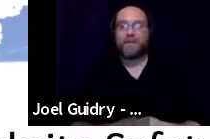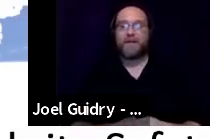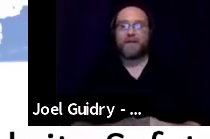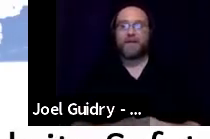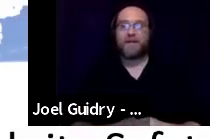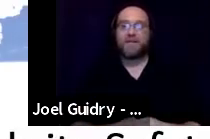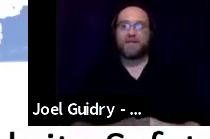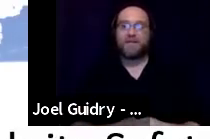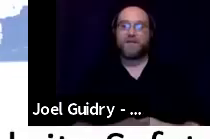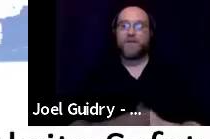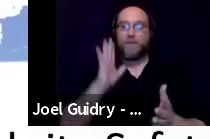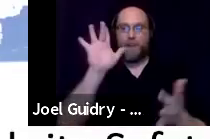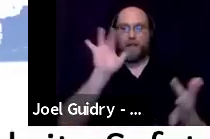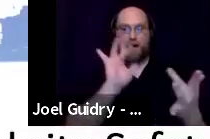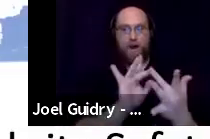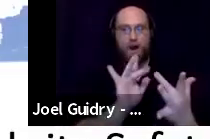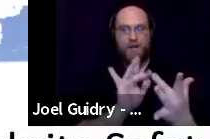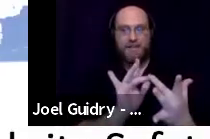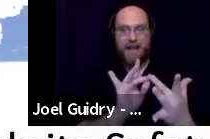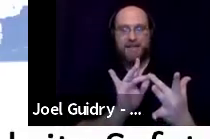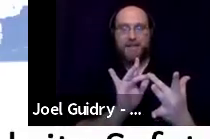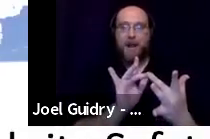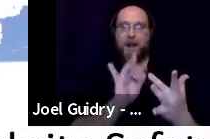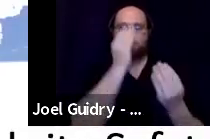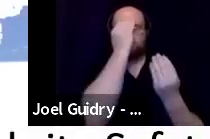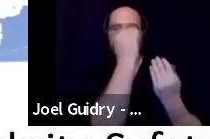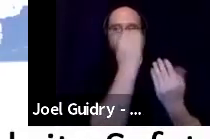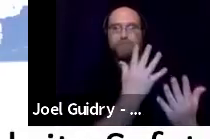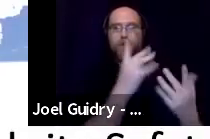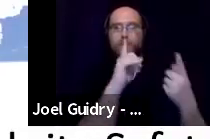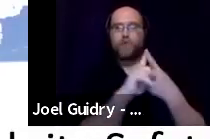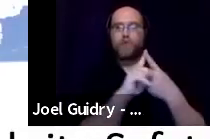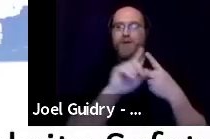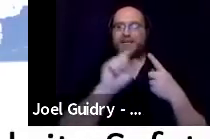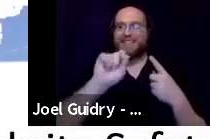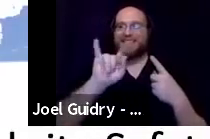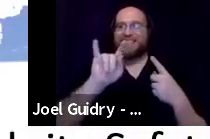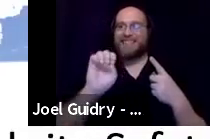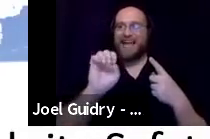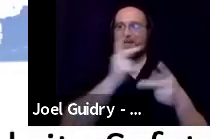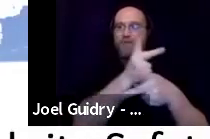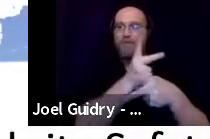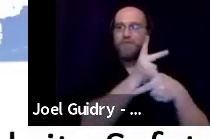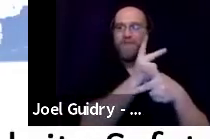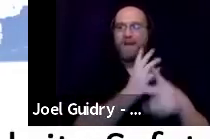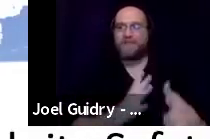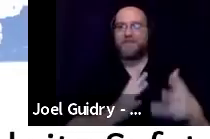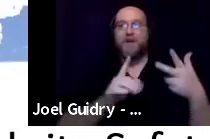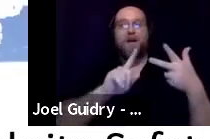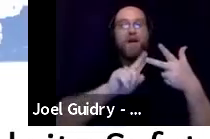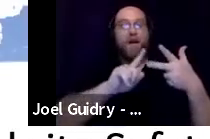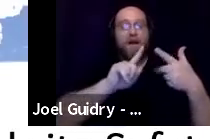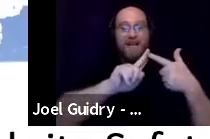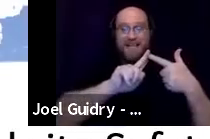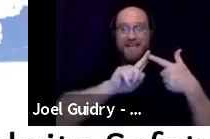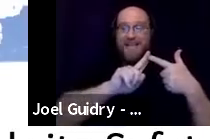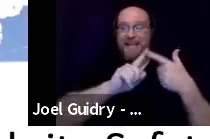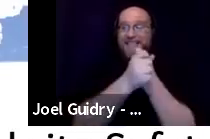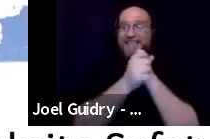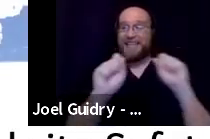and notify the site supervisor and the safety committee and let them know about